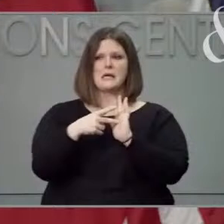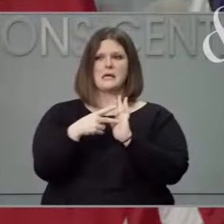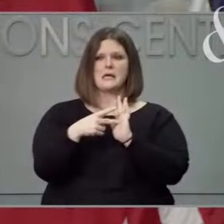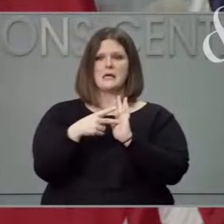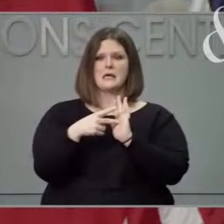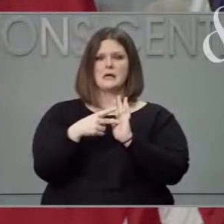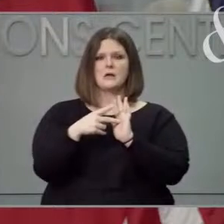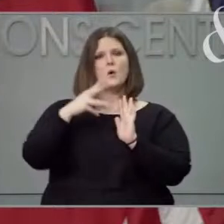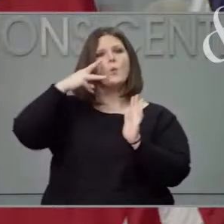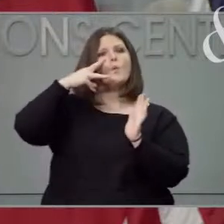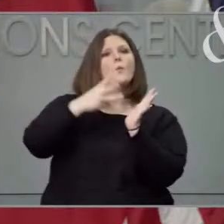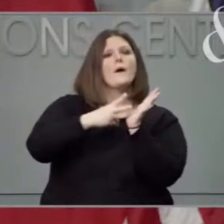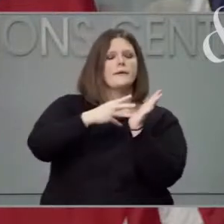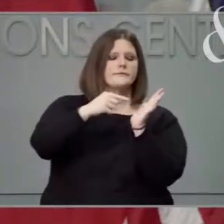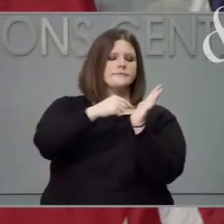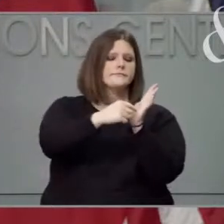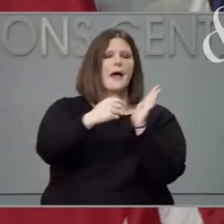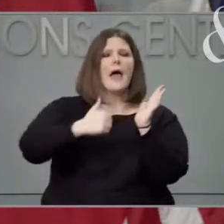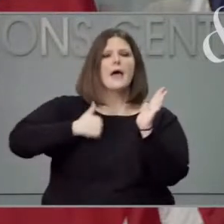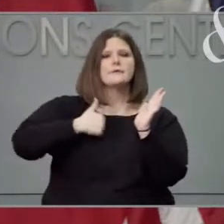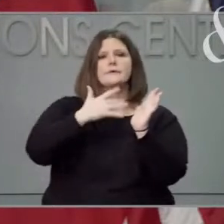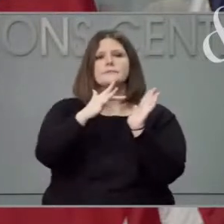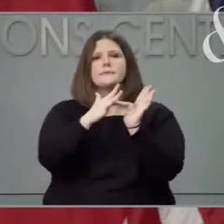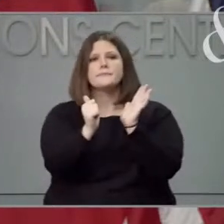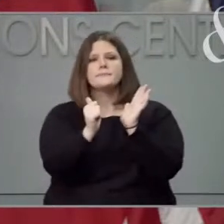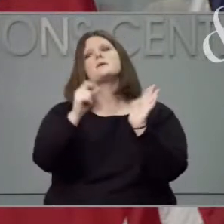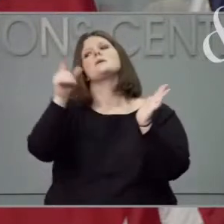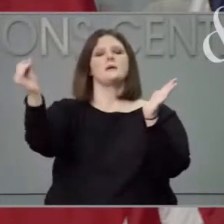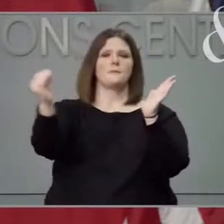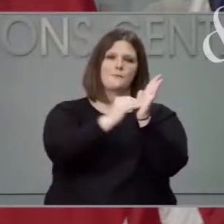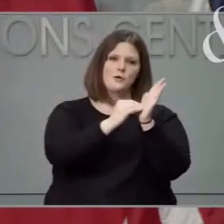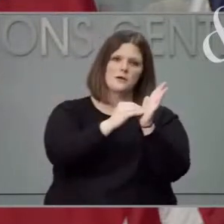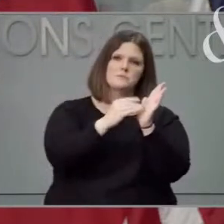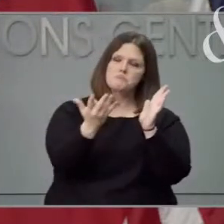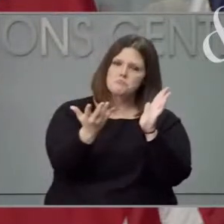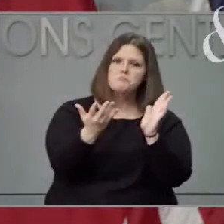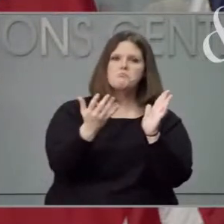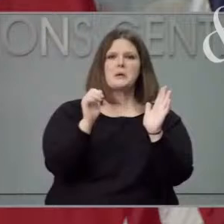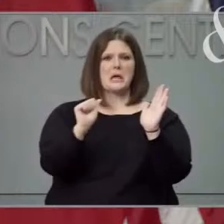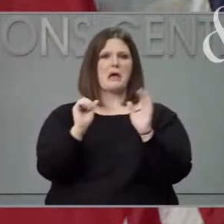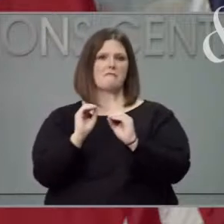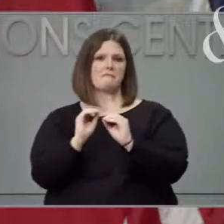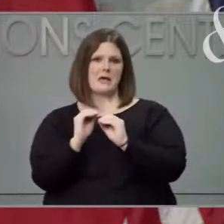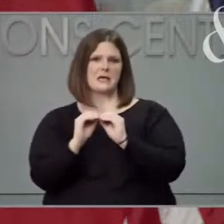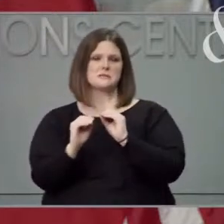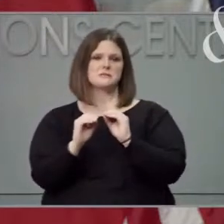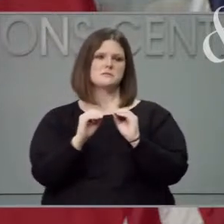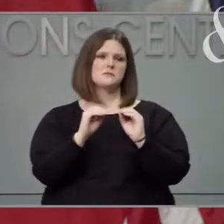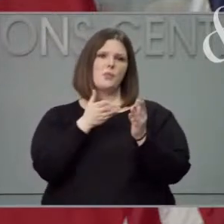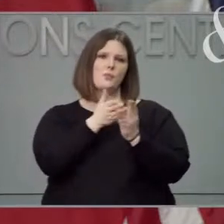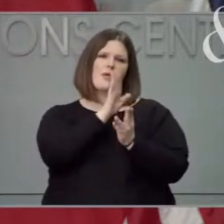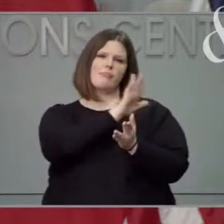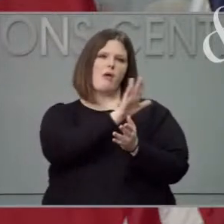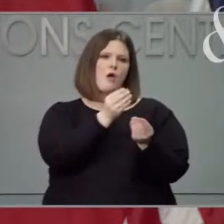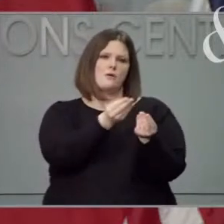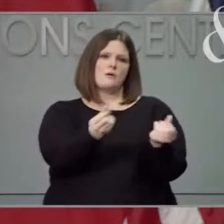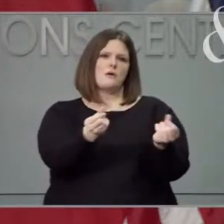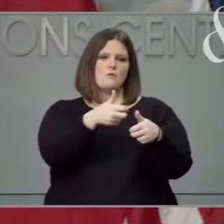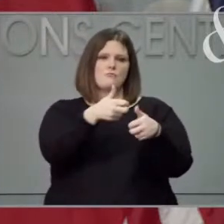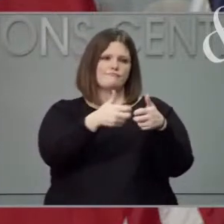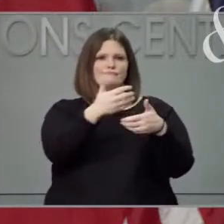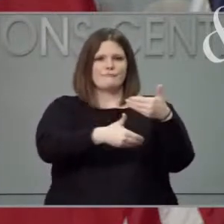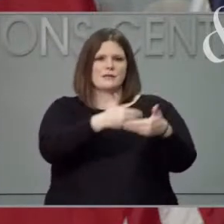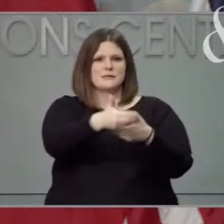for example, the witness address was missing. So we can do that through the cure process until November the 12th.